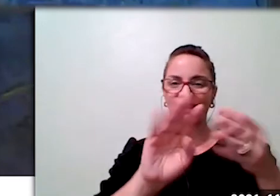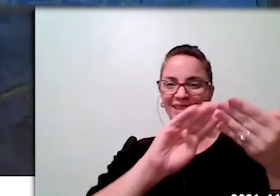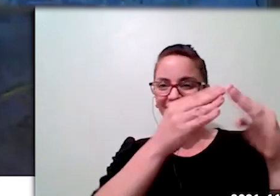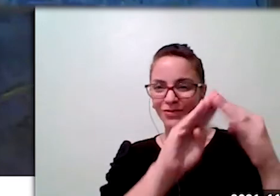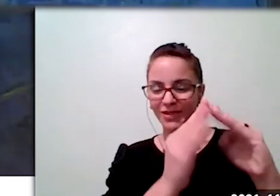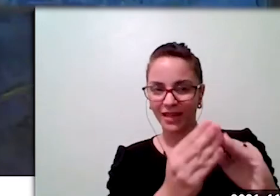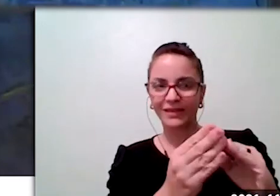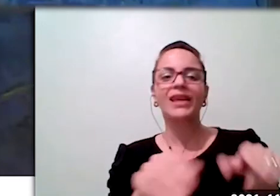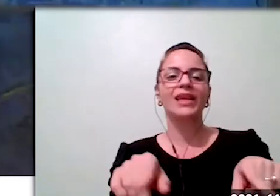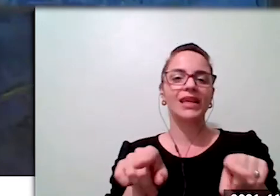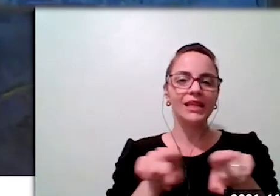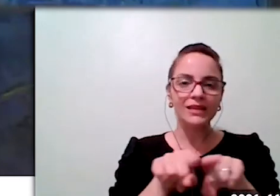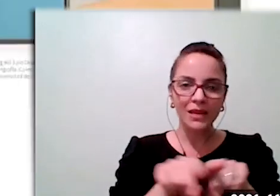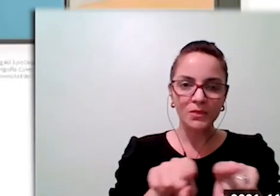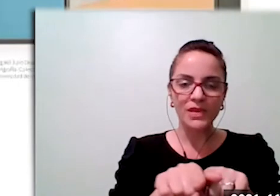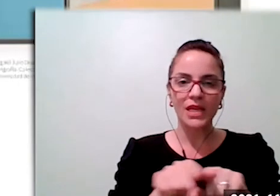historical events,